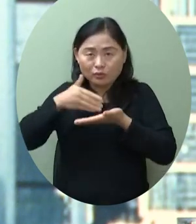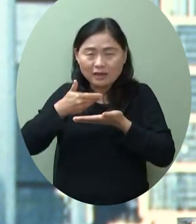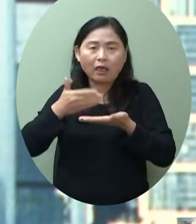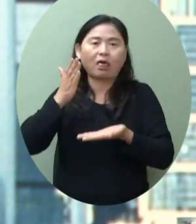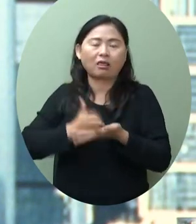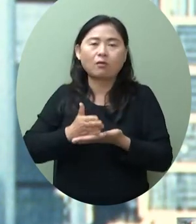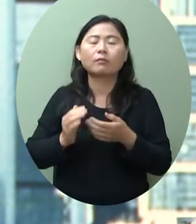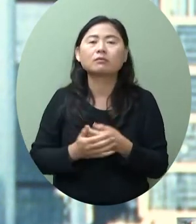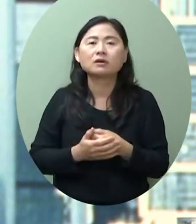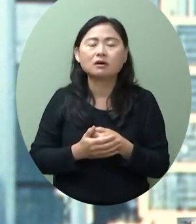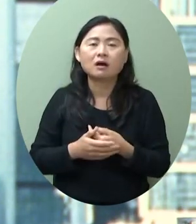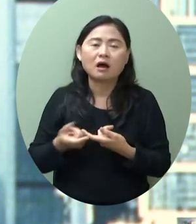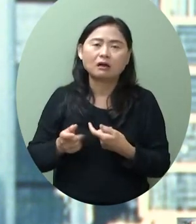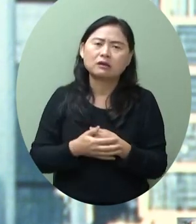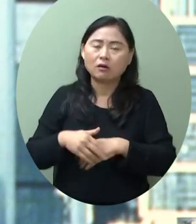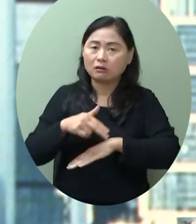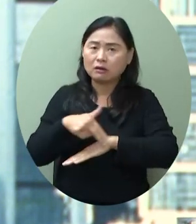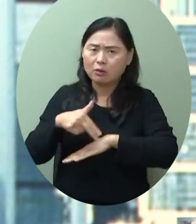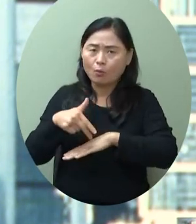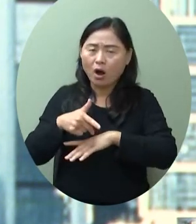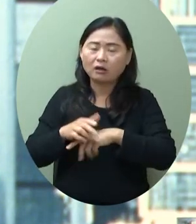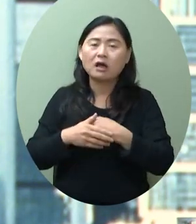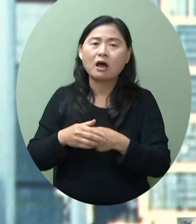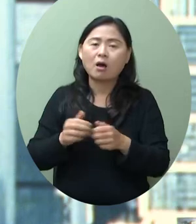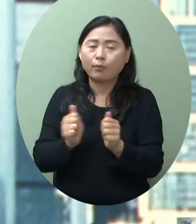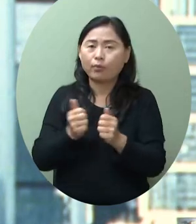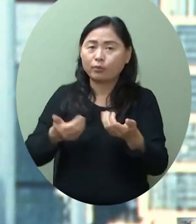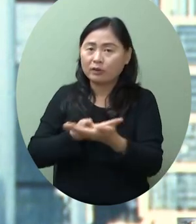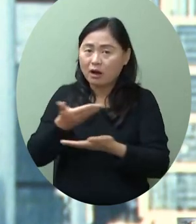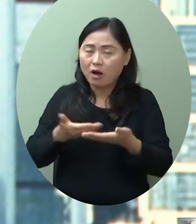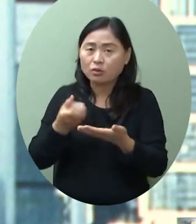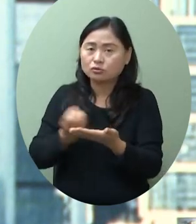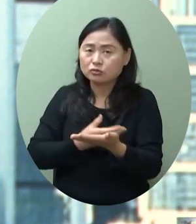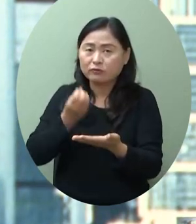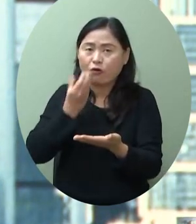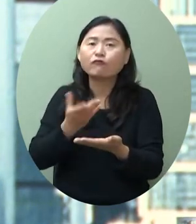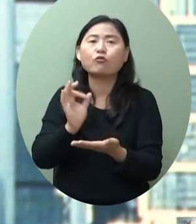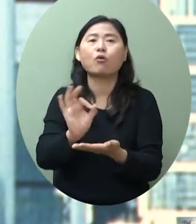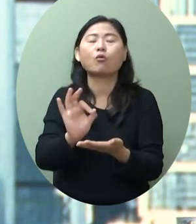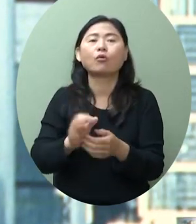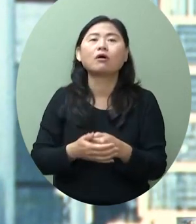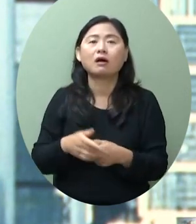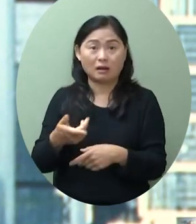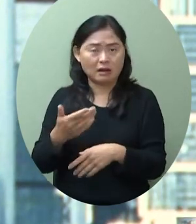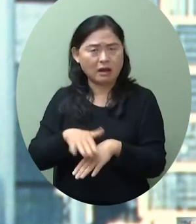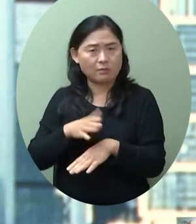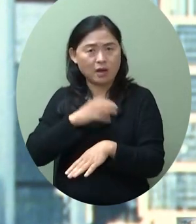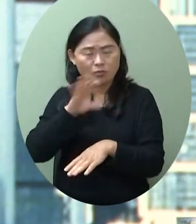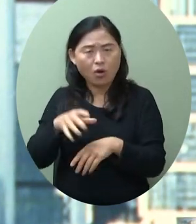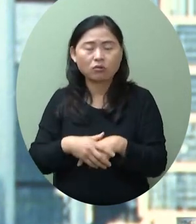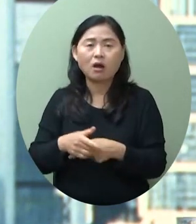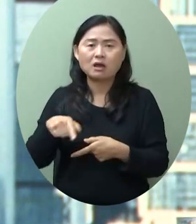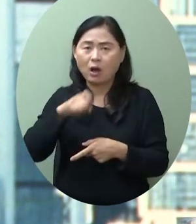me reporting on 2 local clusters which are of concern. One is the quarantine